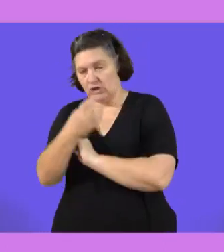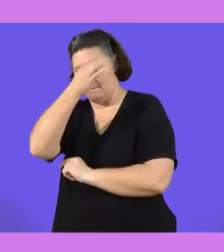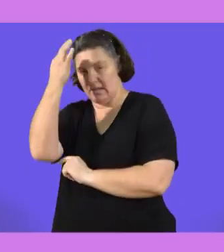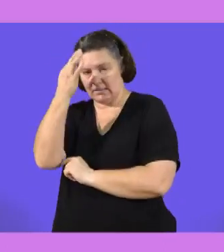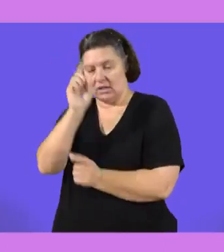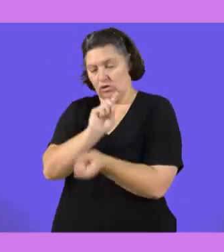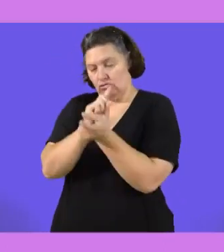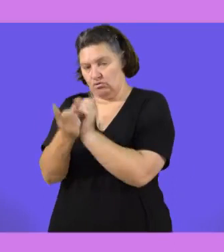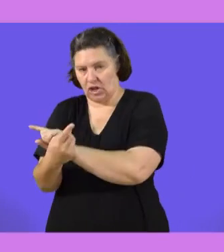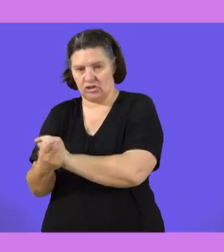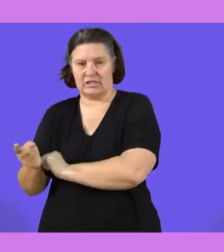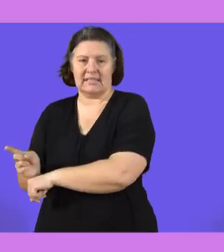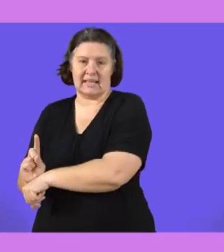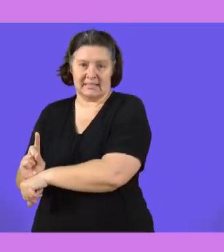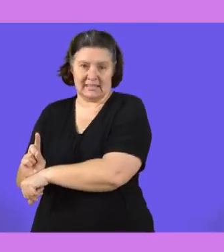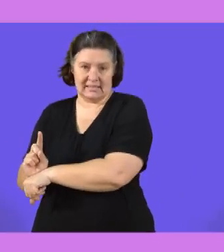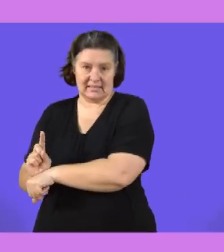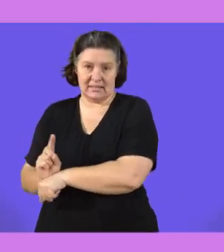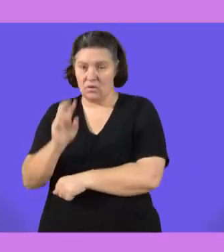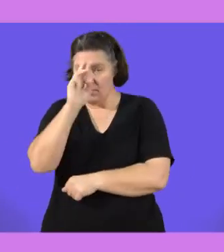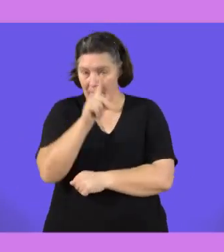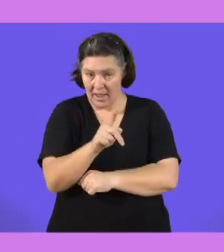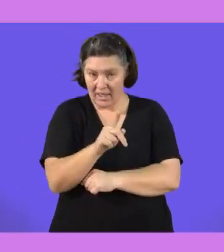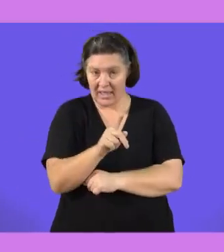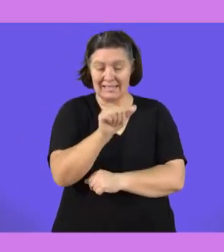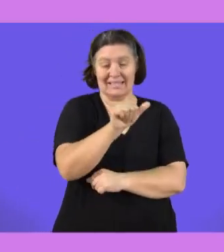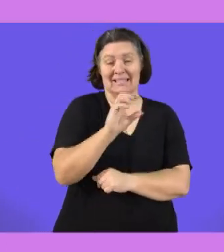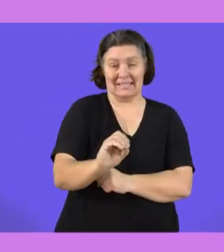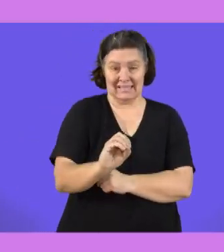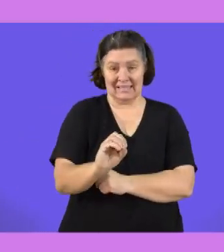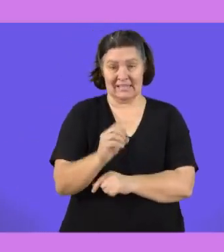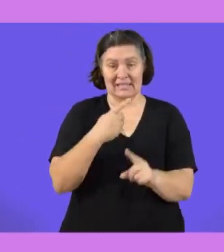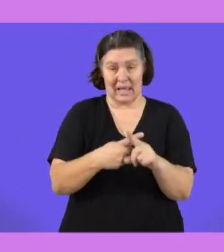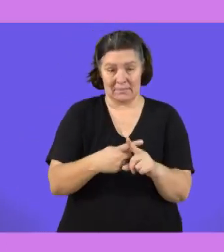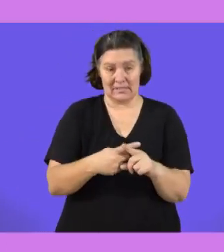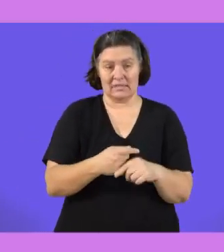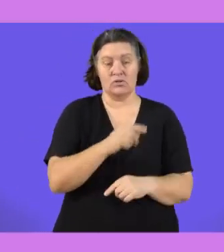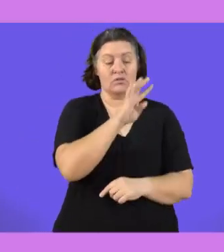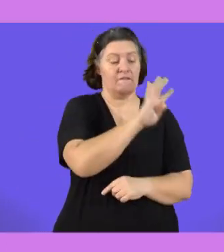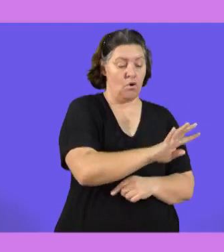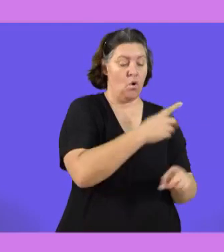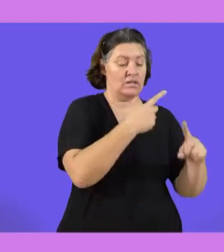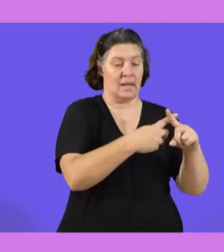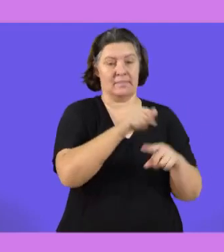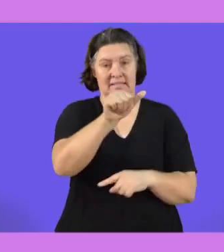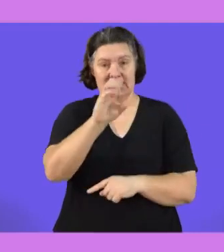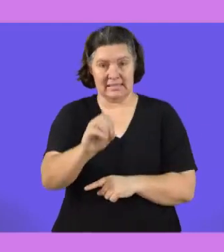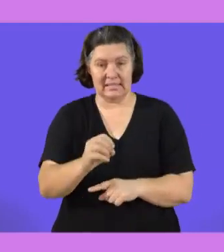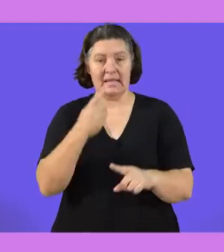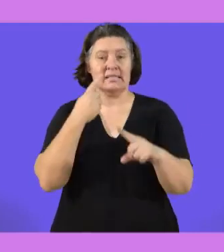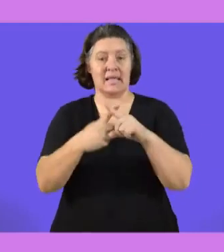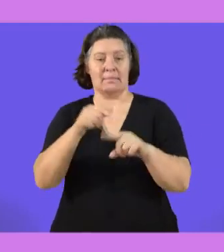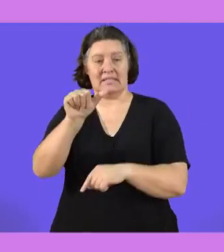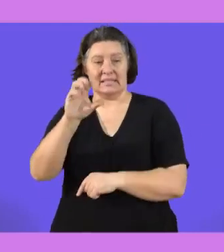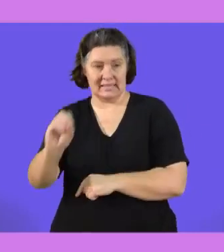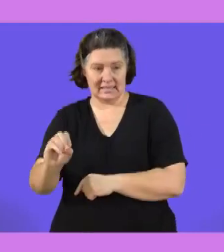minutes into seconds. And remember our conversion factor there is 60. So I'll say 4 multiplied by 60,